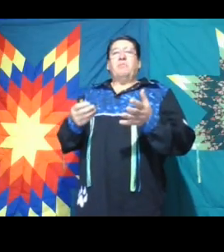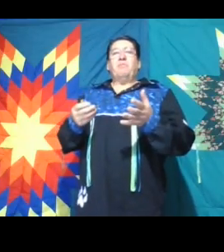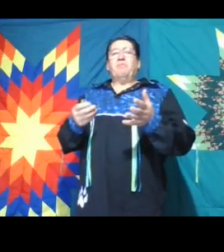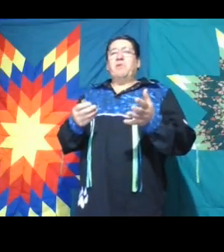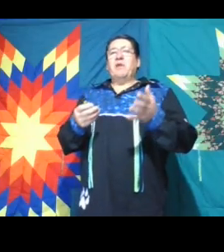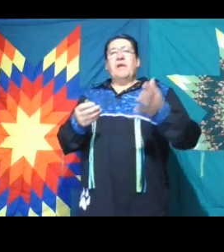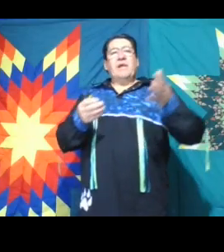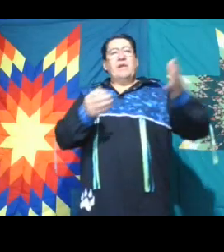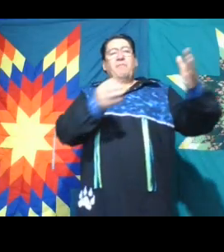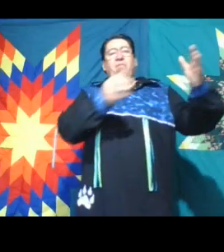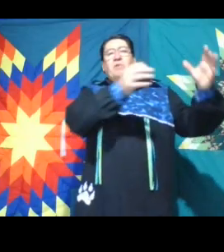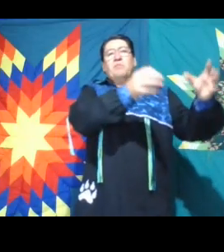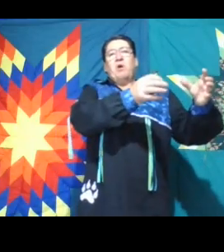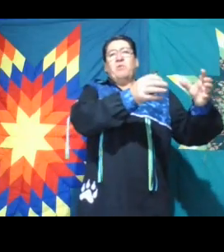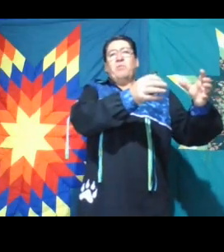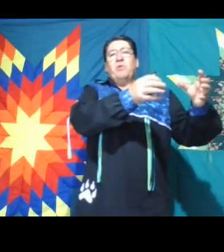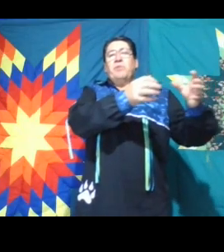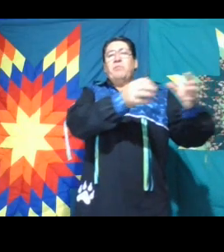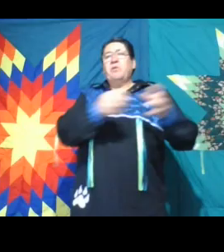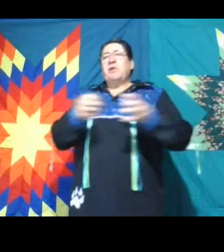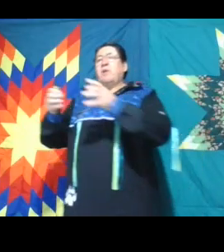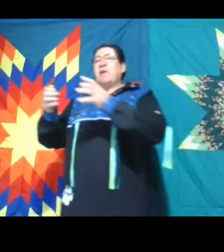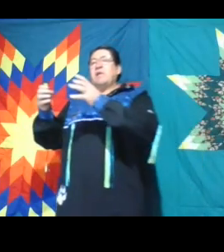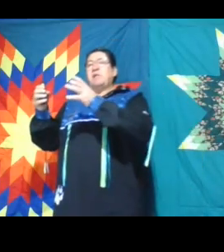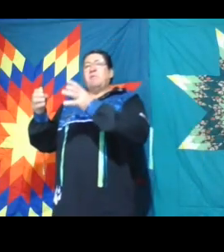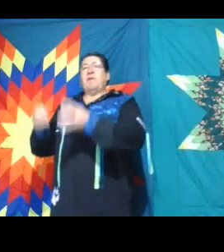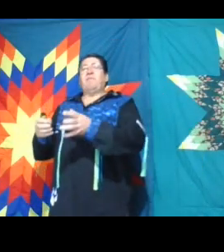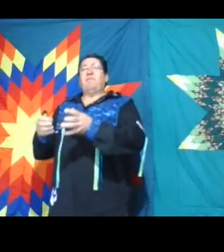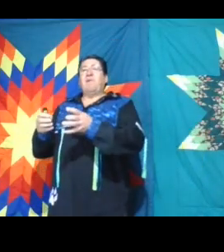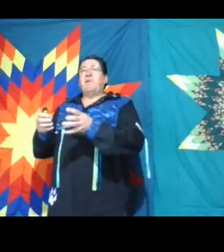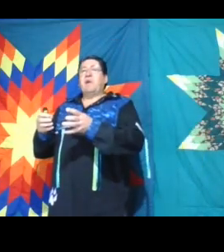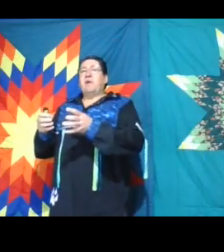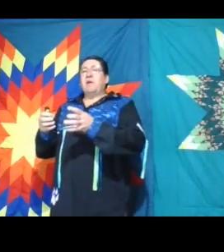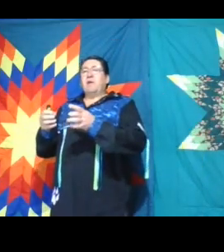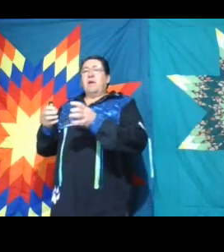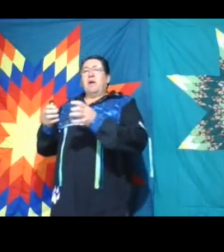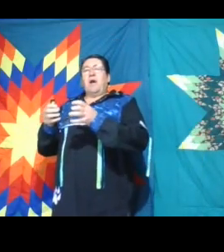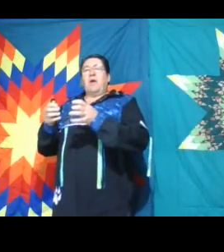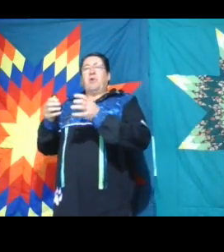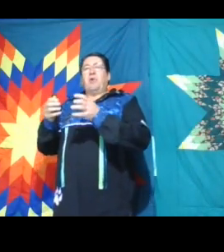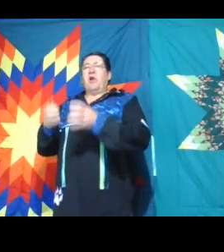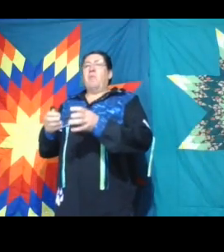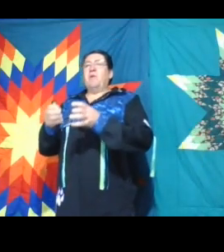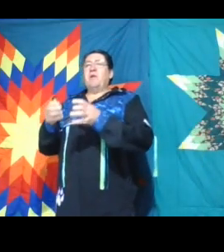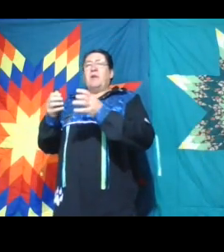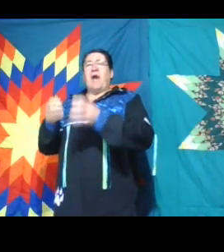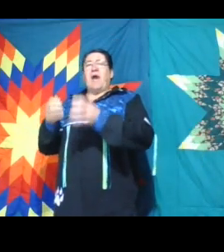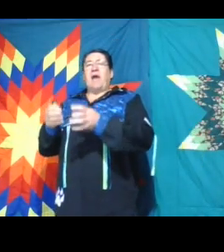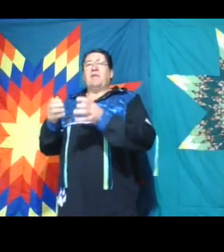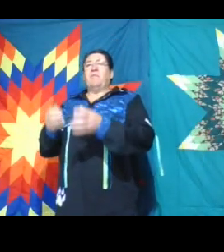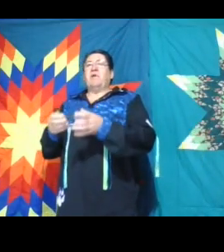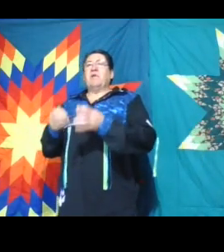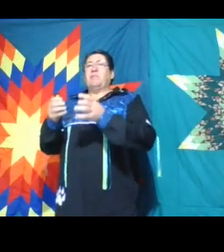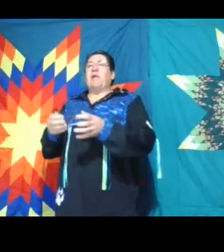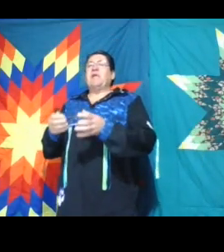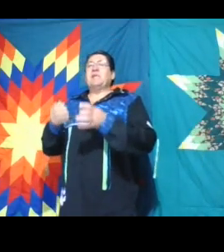job? You're taking them from a small remote community going into a very predominant